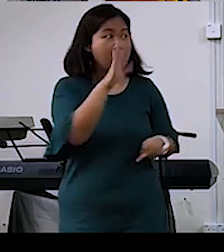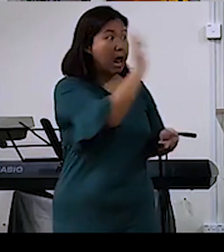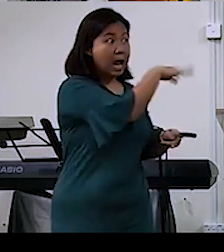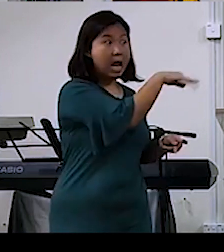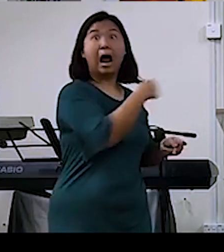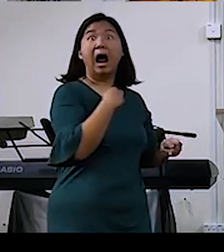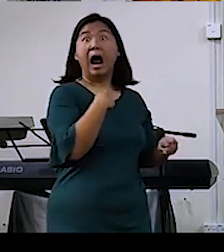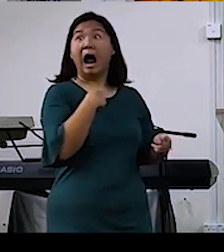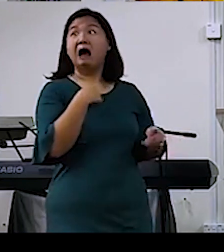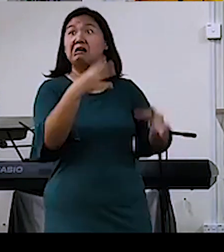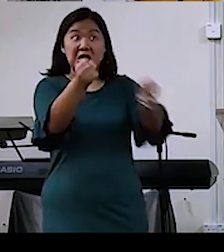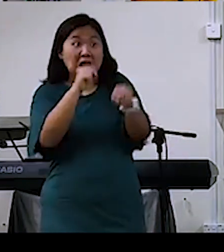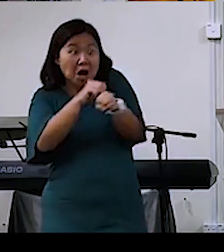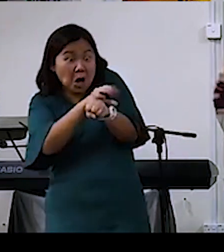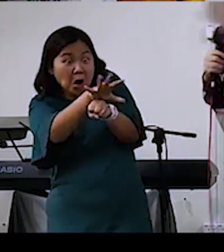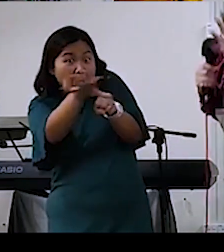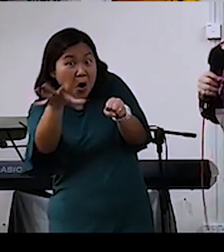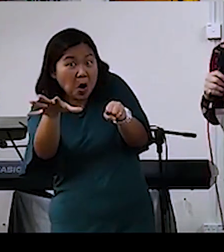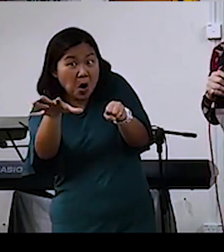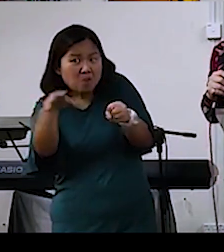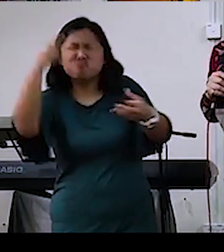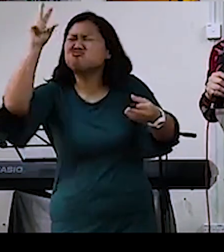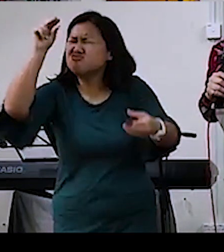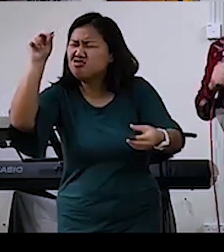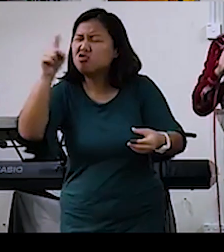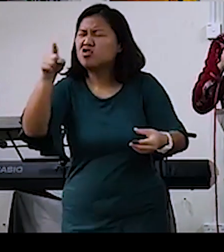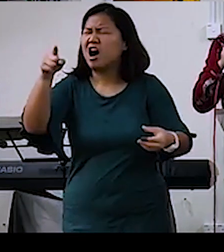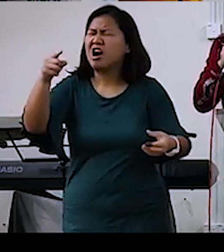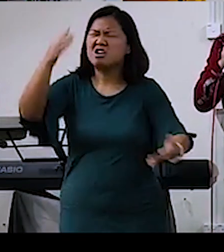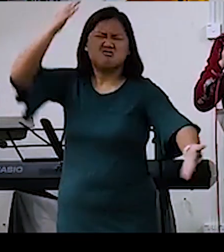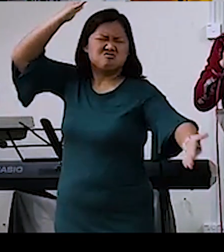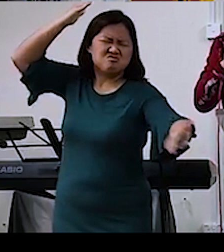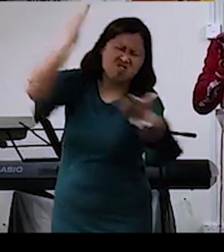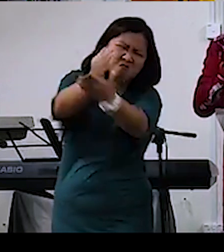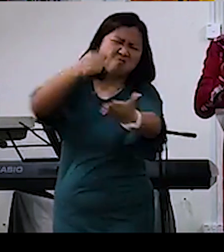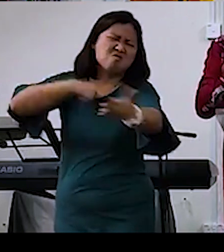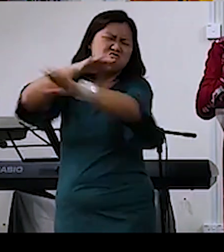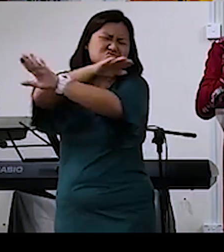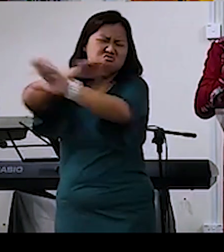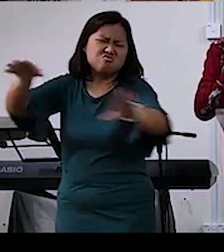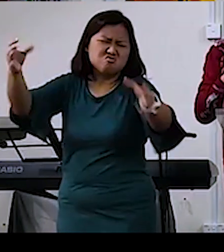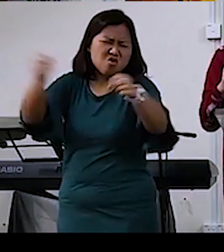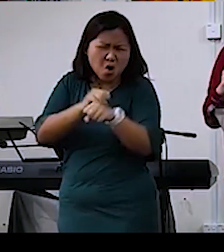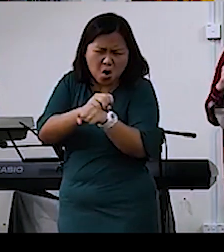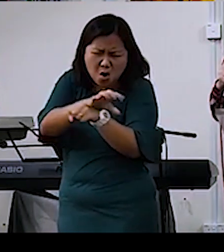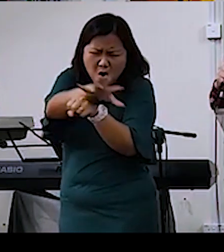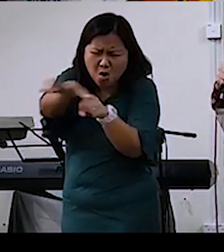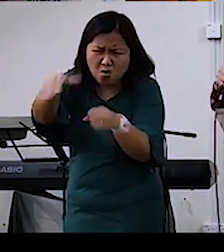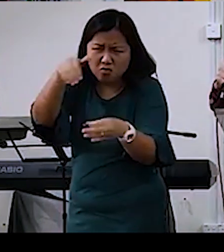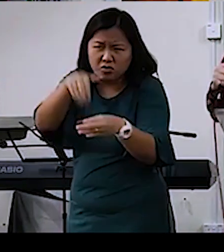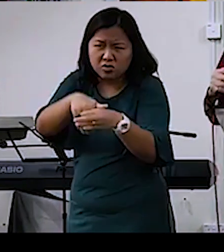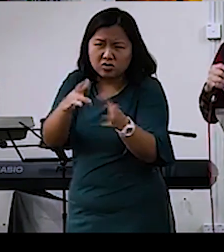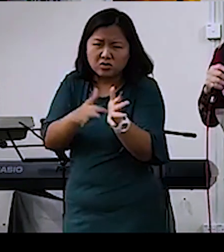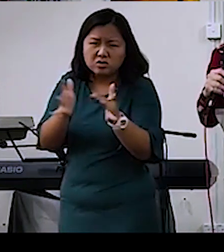lah. That's announced. I renounce COVID in Jesus' name. Are you listening? Come on, are you listening? So we learn